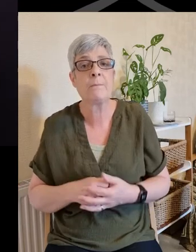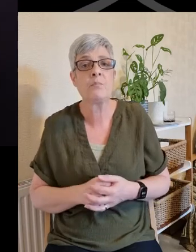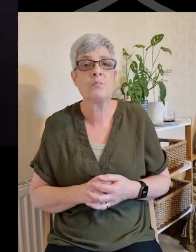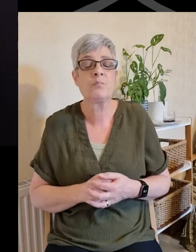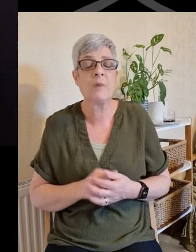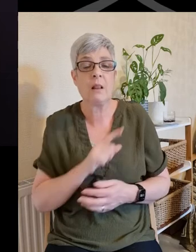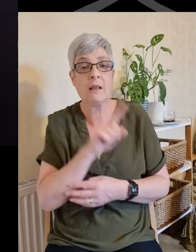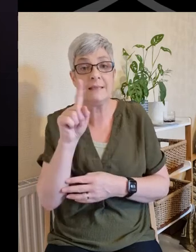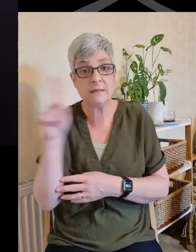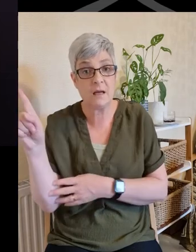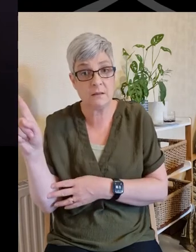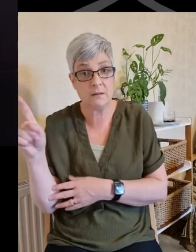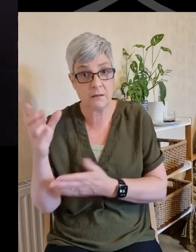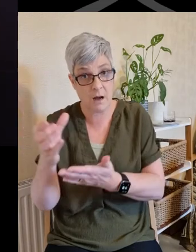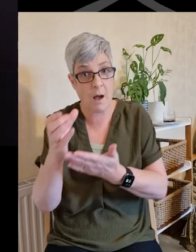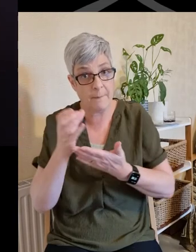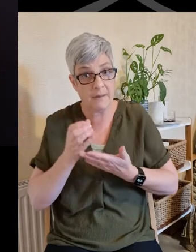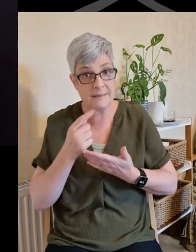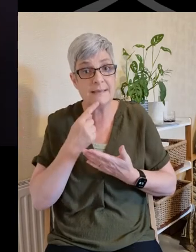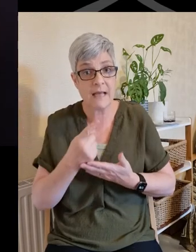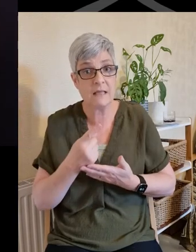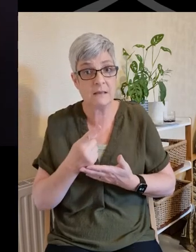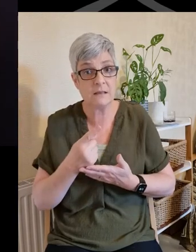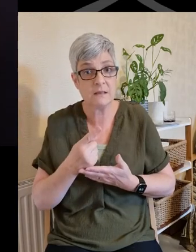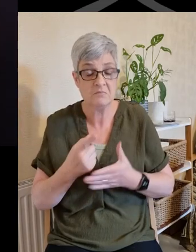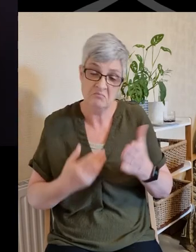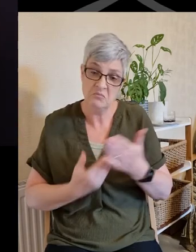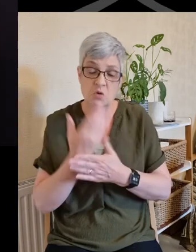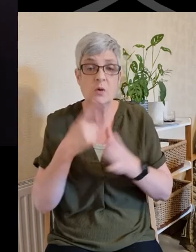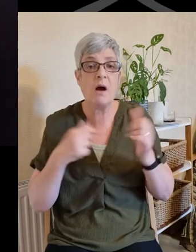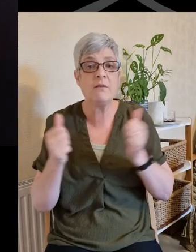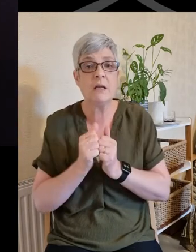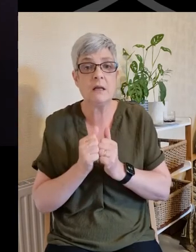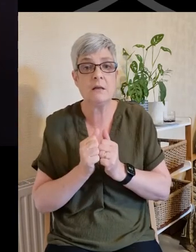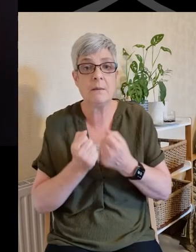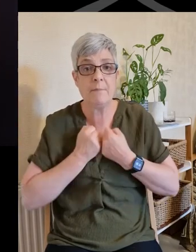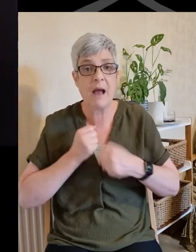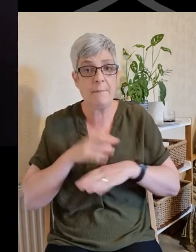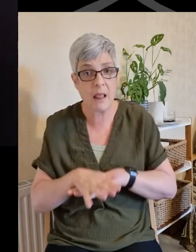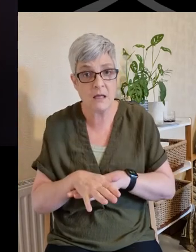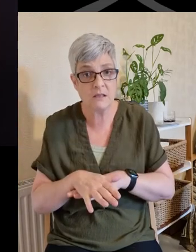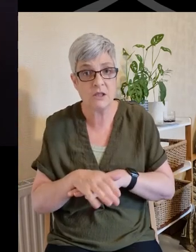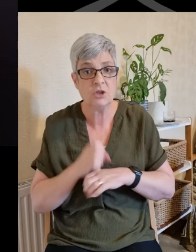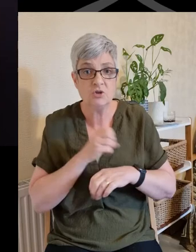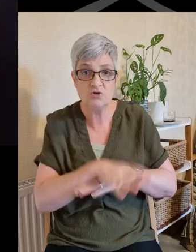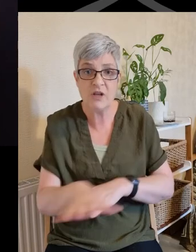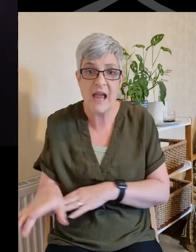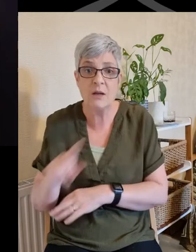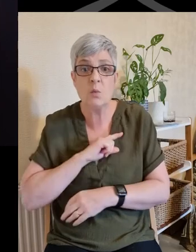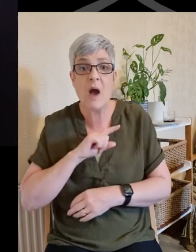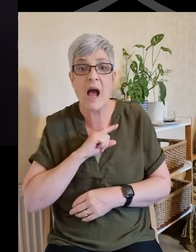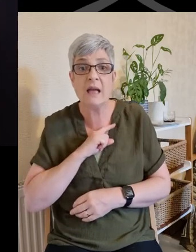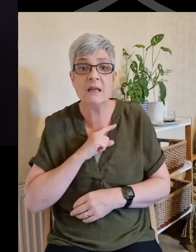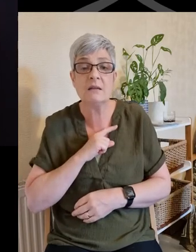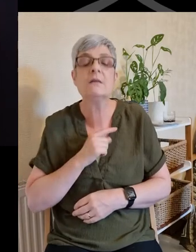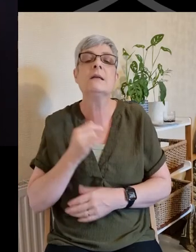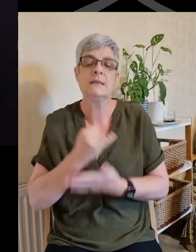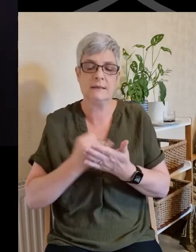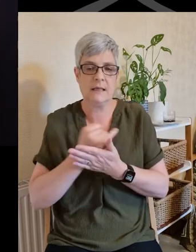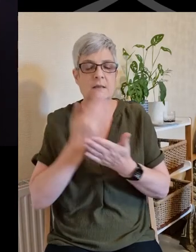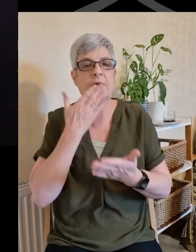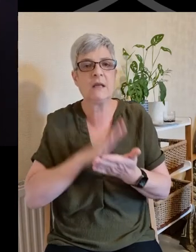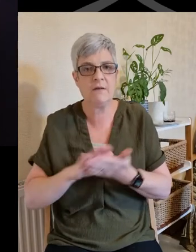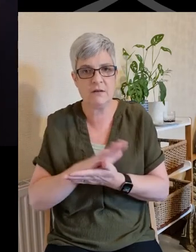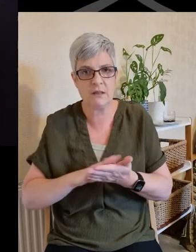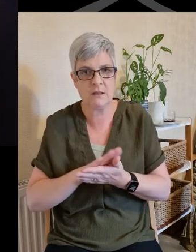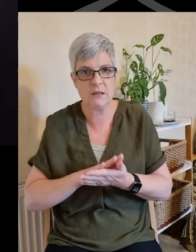And later he took the cup, saying, "This cup is a new covenant made in my blood and shed for the forgiveness of sins. When you